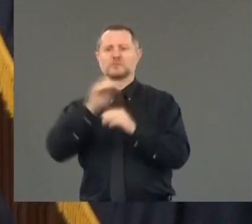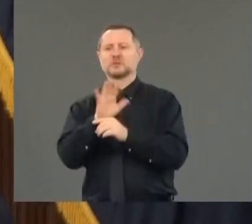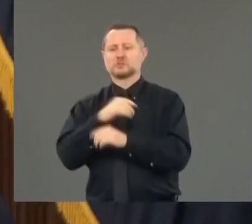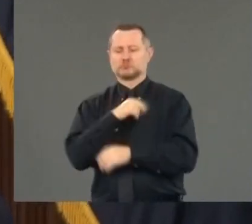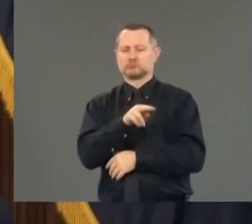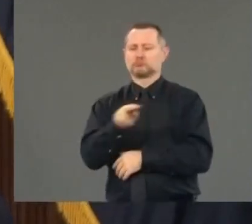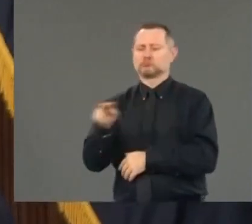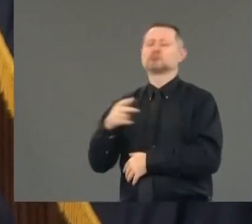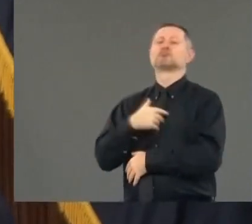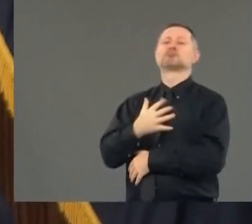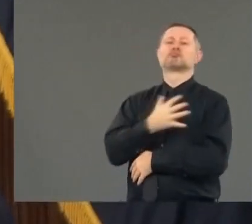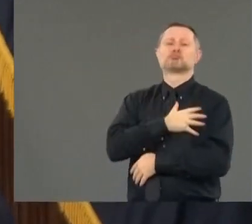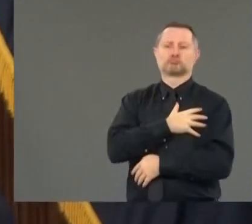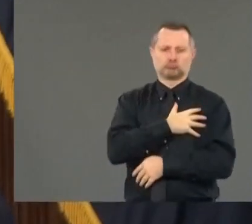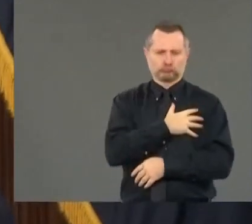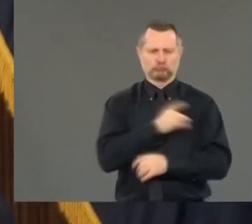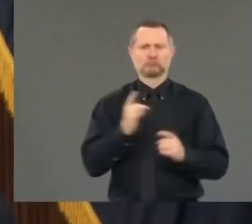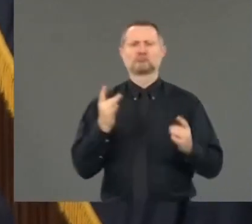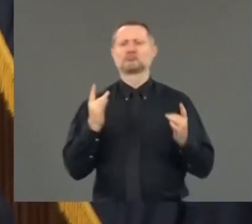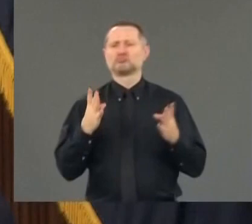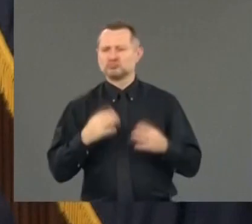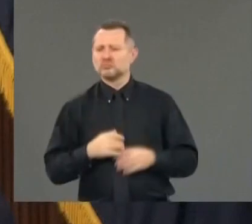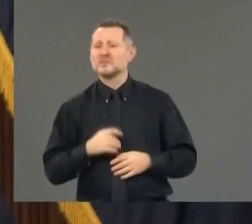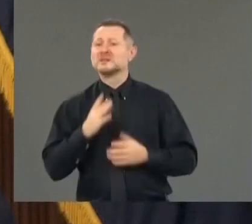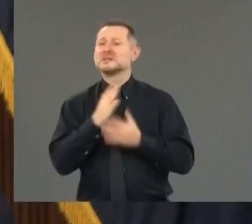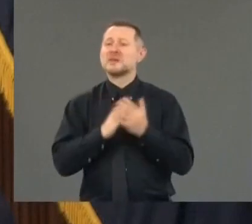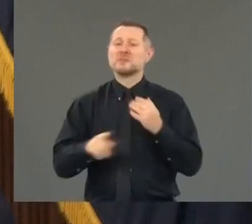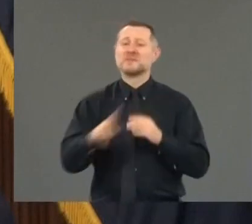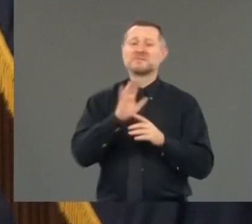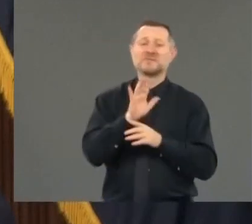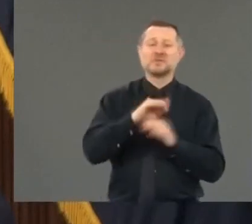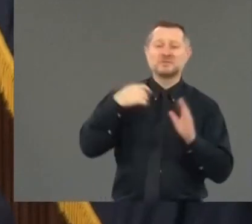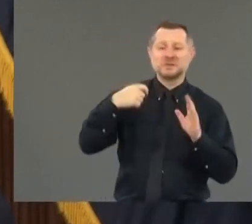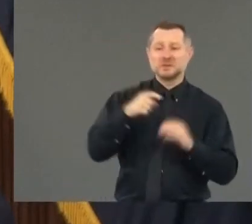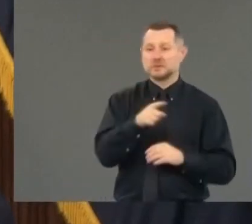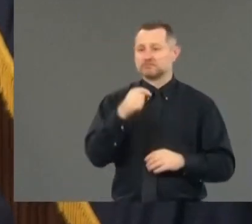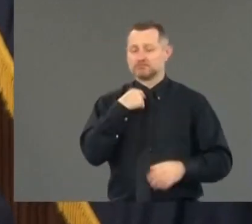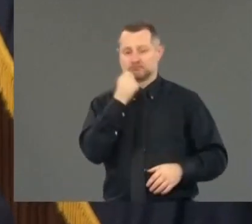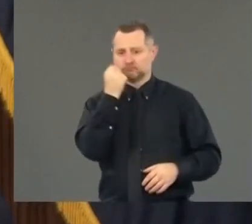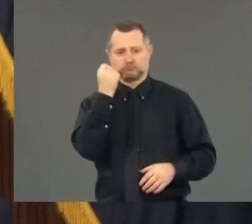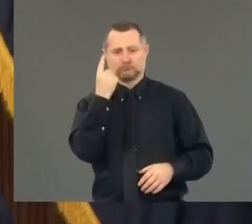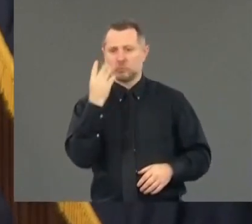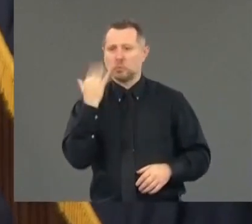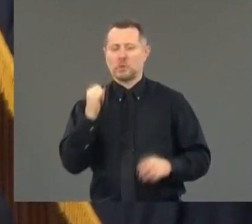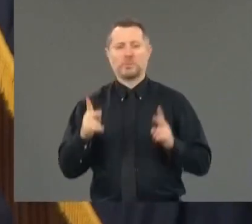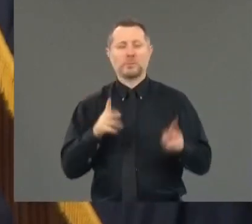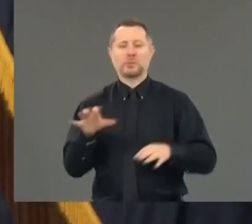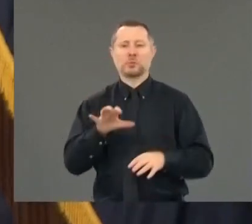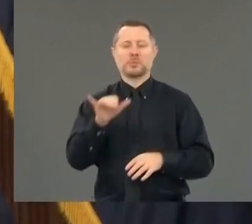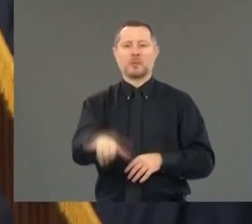disturbing. And some of the videos, frankly, are inexplicable to me.